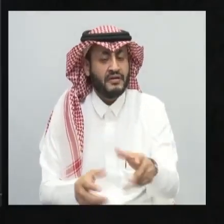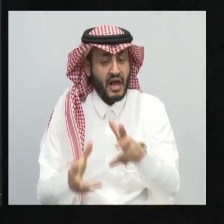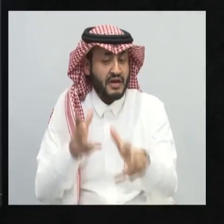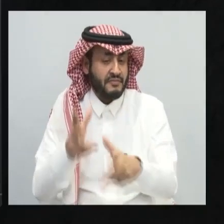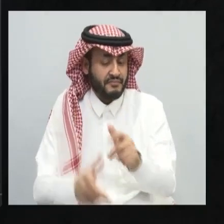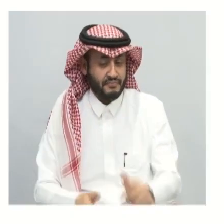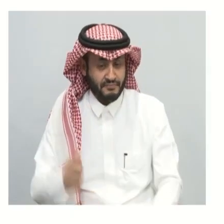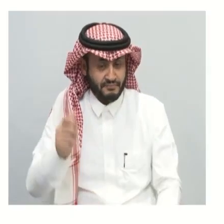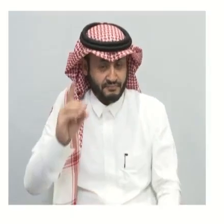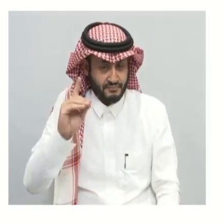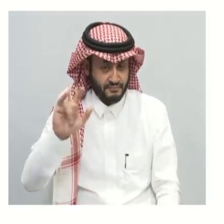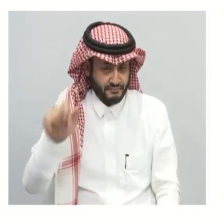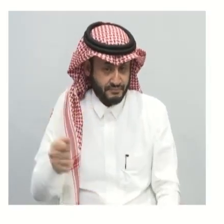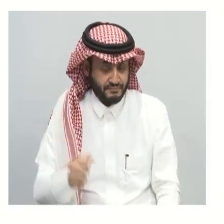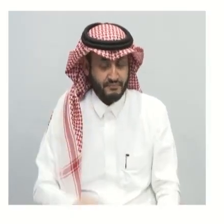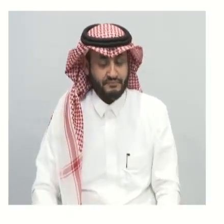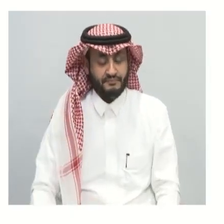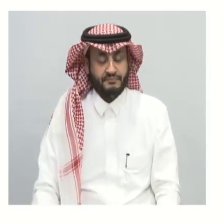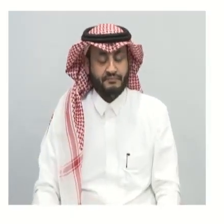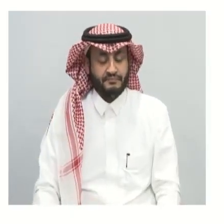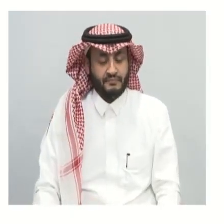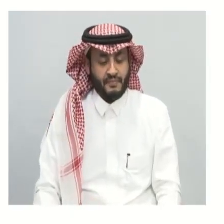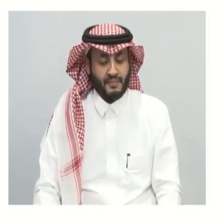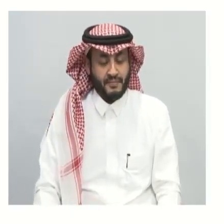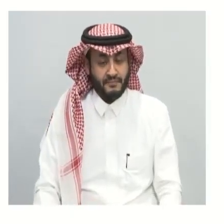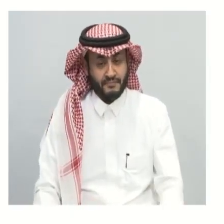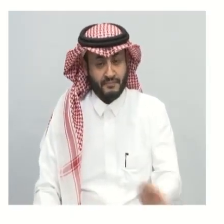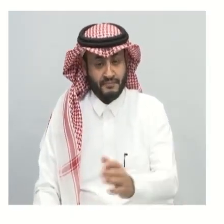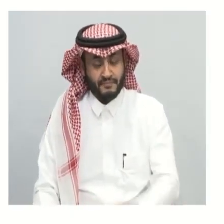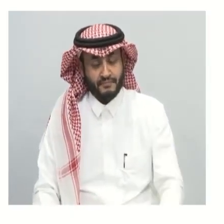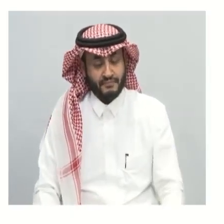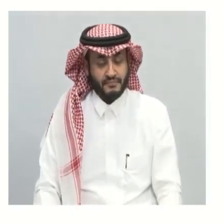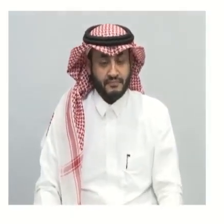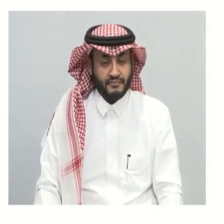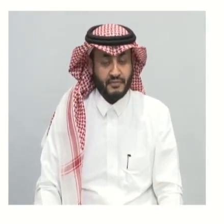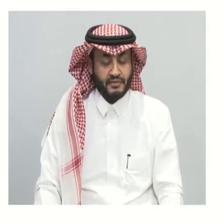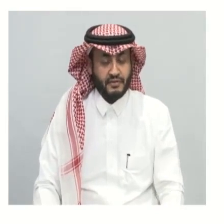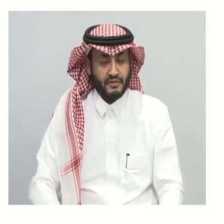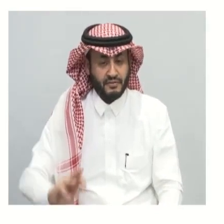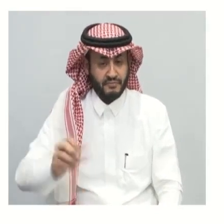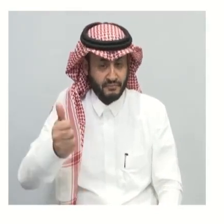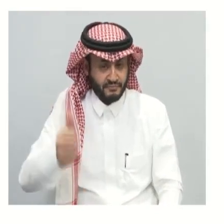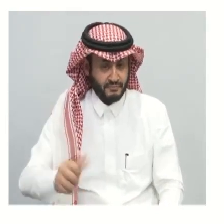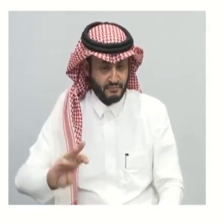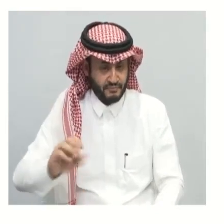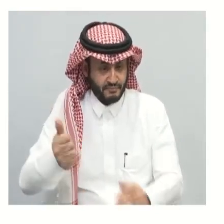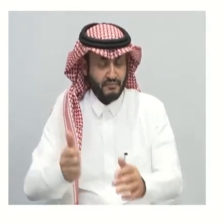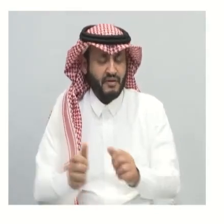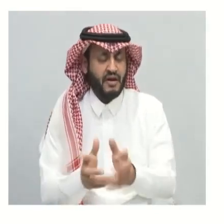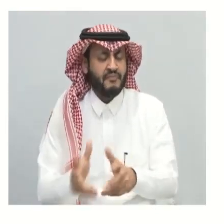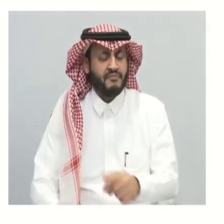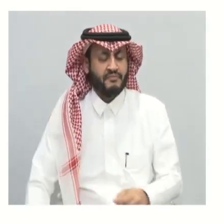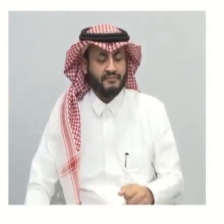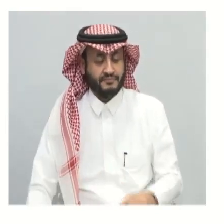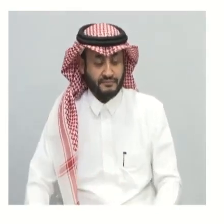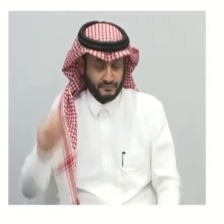an adjective. Okay, then on page 16, we've spoken about already, yet, and just.